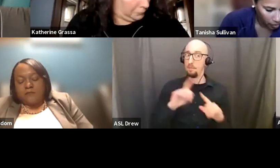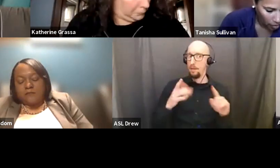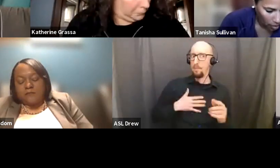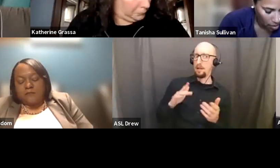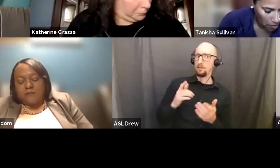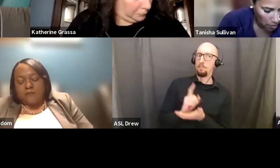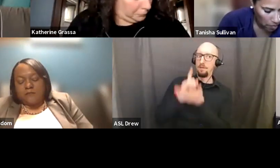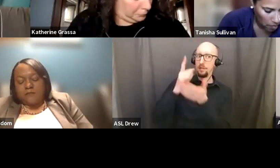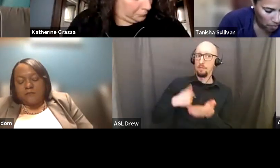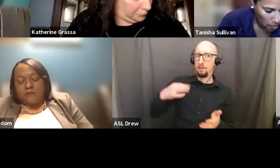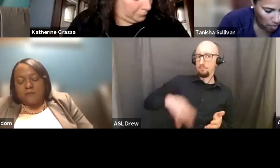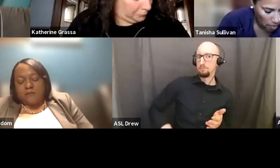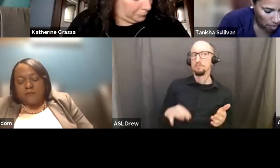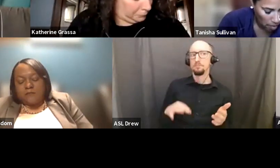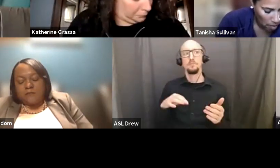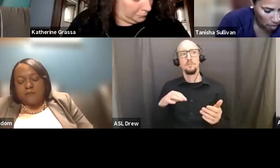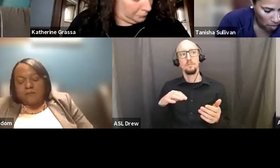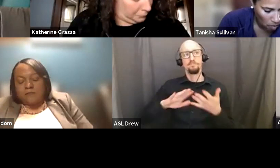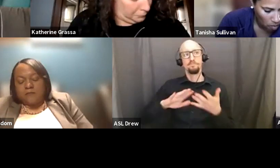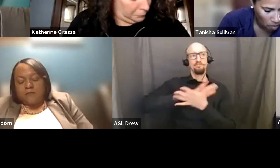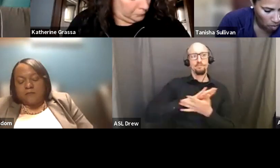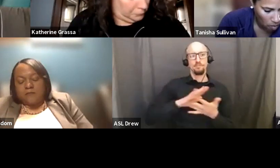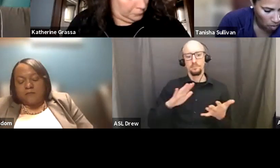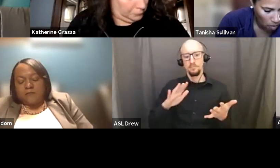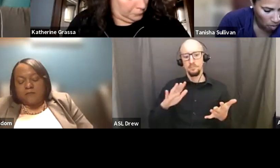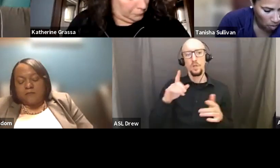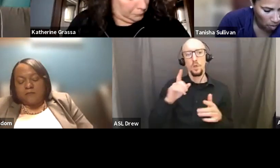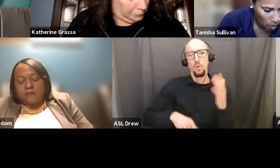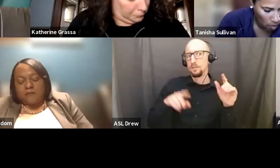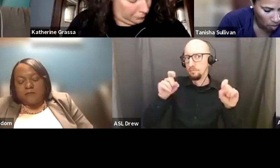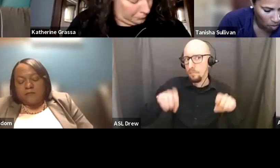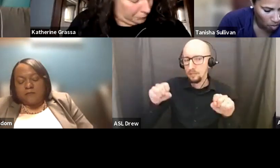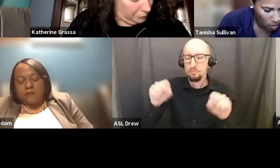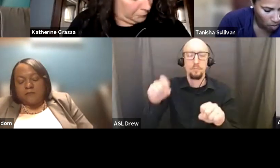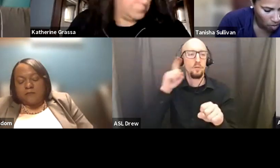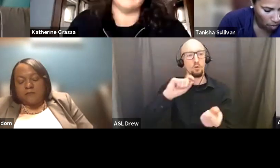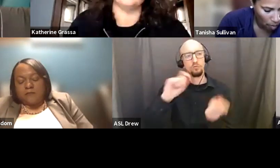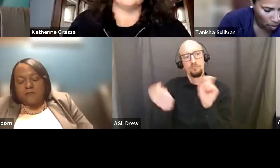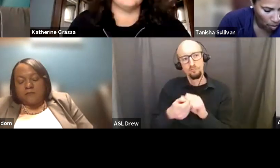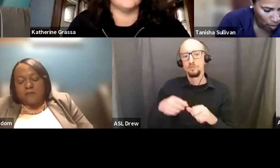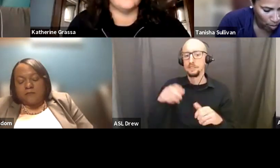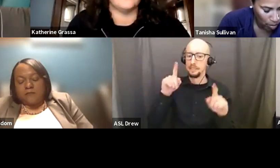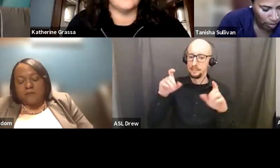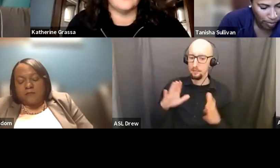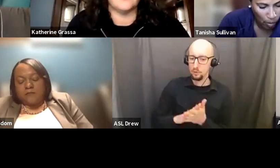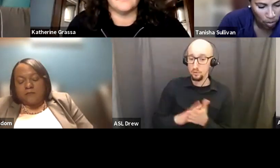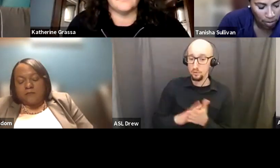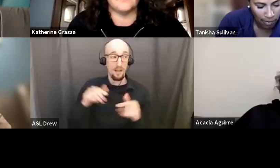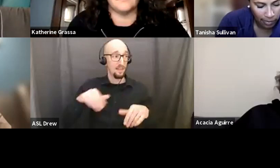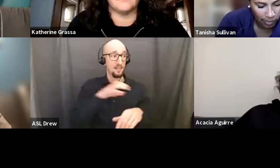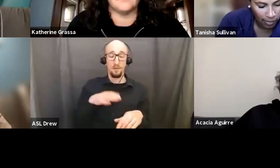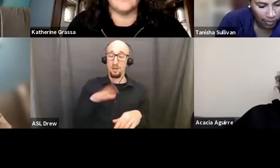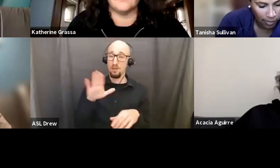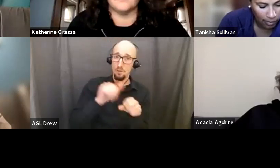of what is possible in terms of a redo of exam schools and the admissions model. The work of this committee is challenging all of us to expand